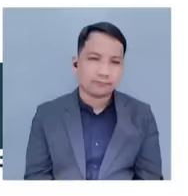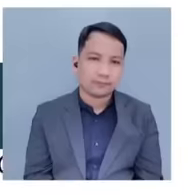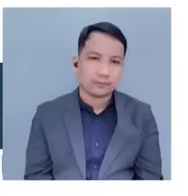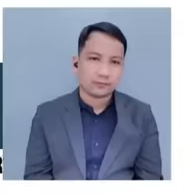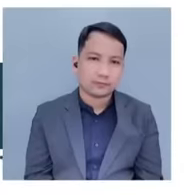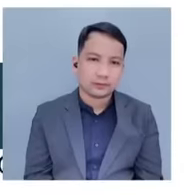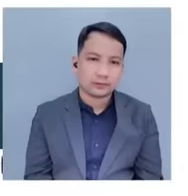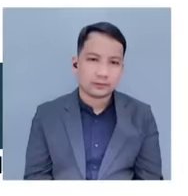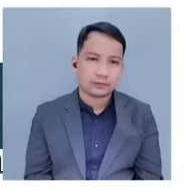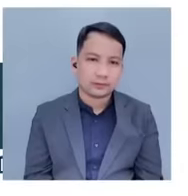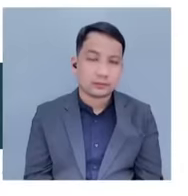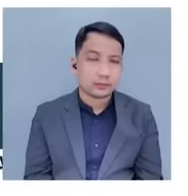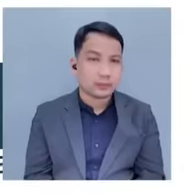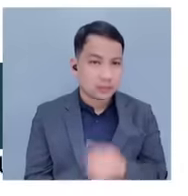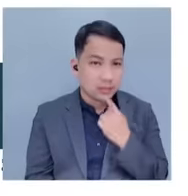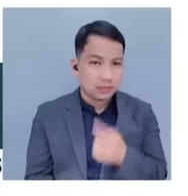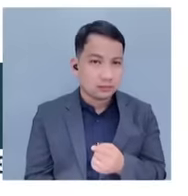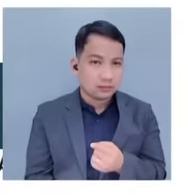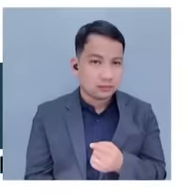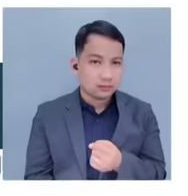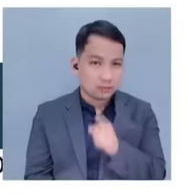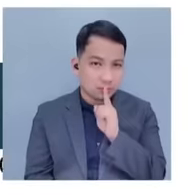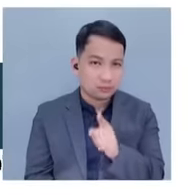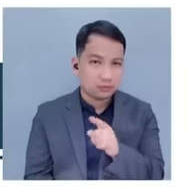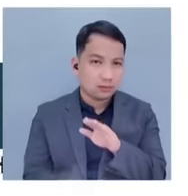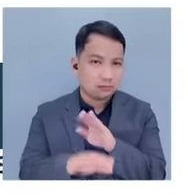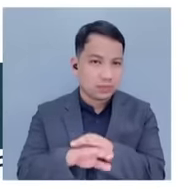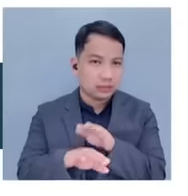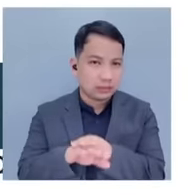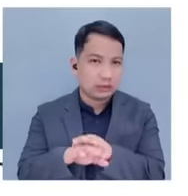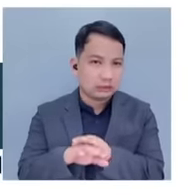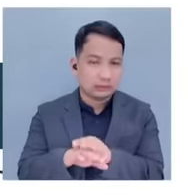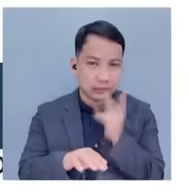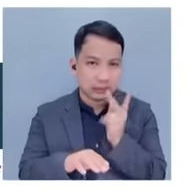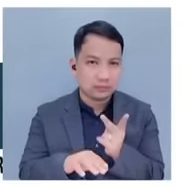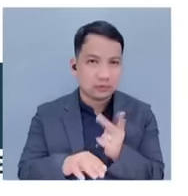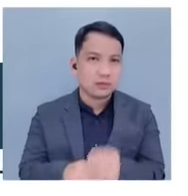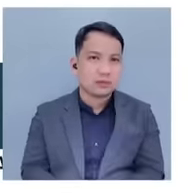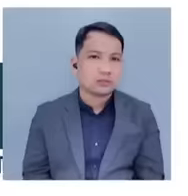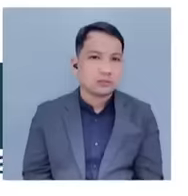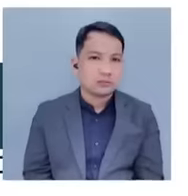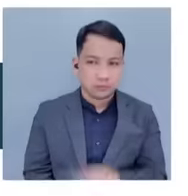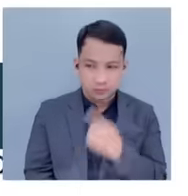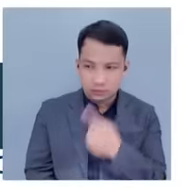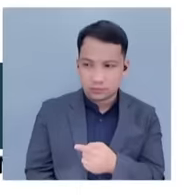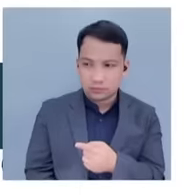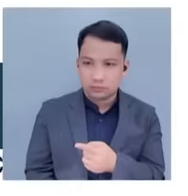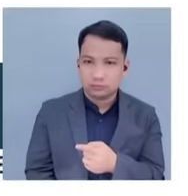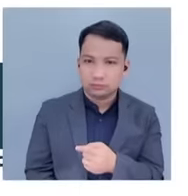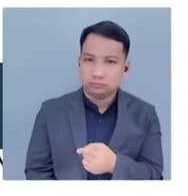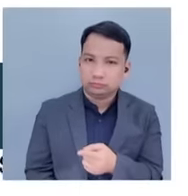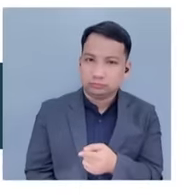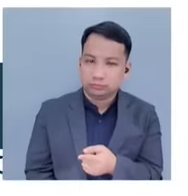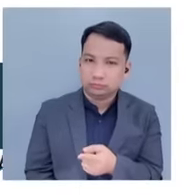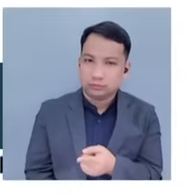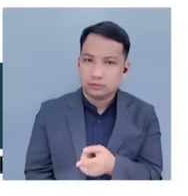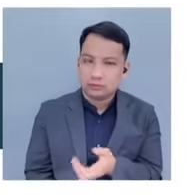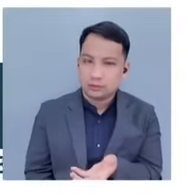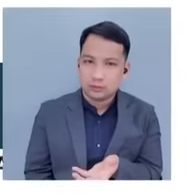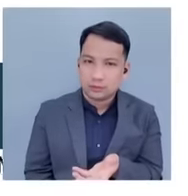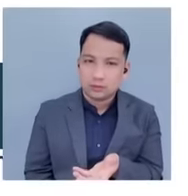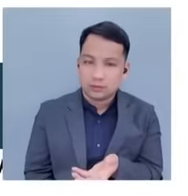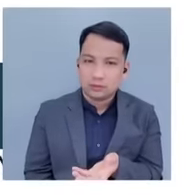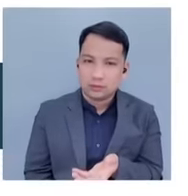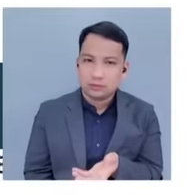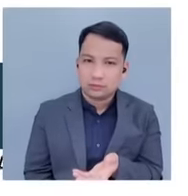you see this as a real threat, that they, in a nutshell, it's really a show of